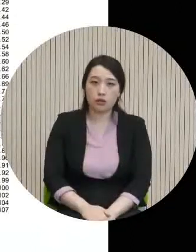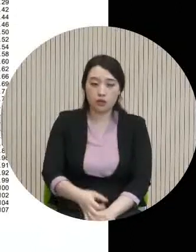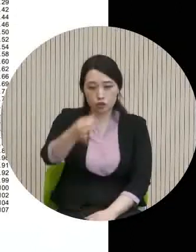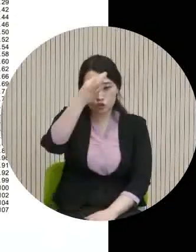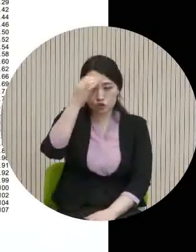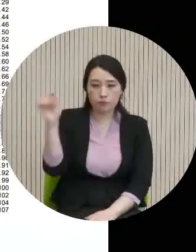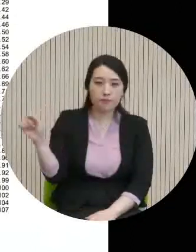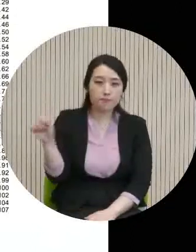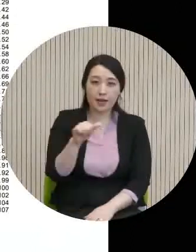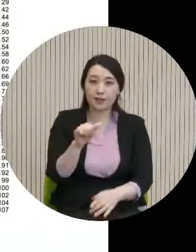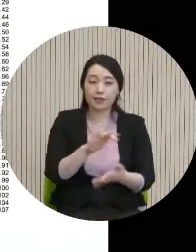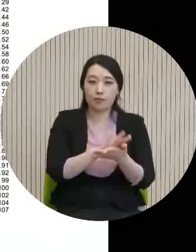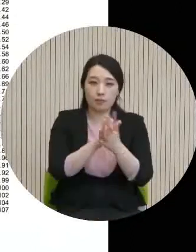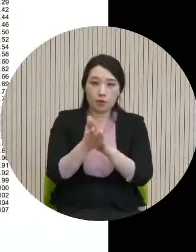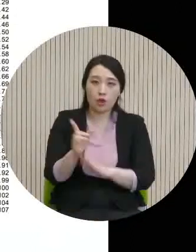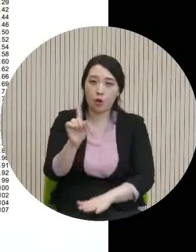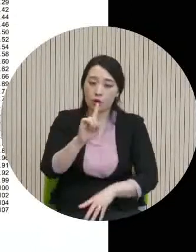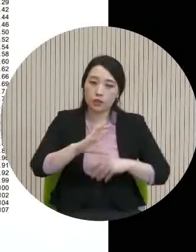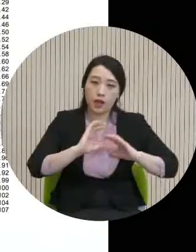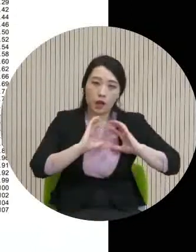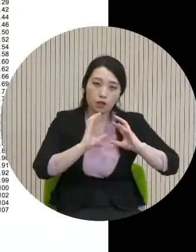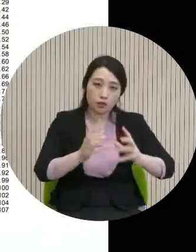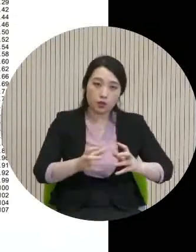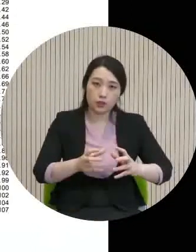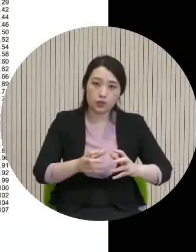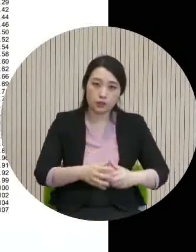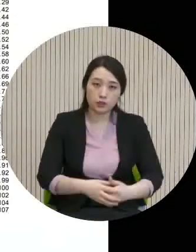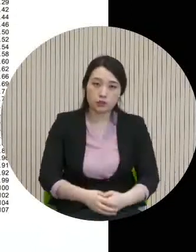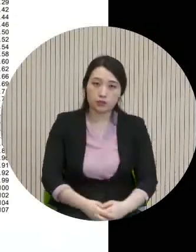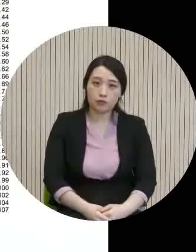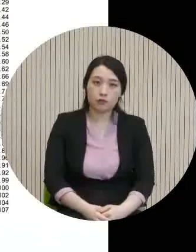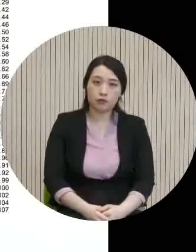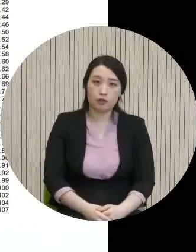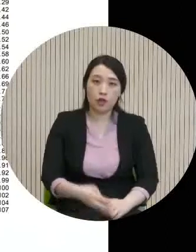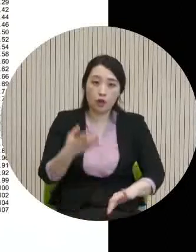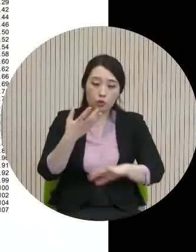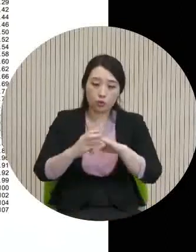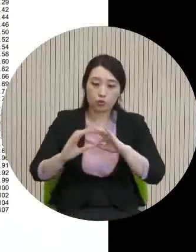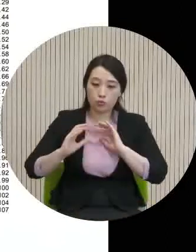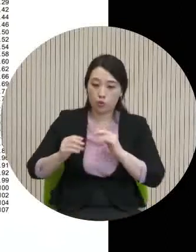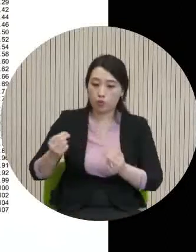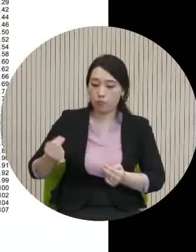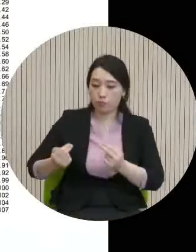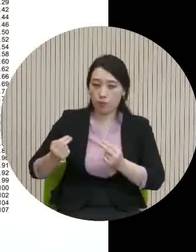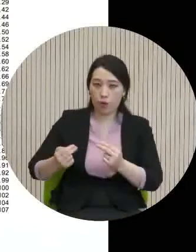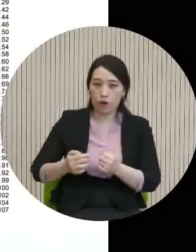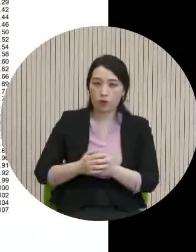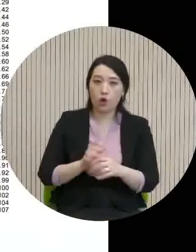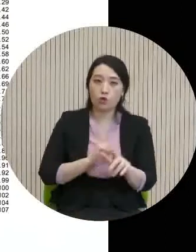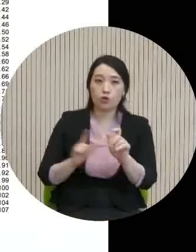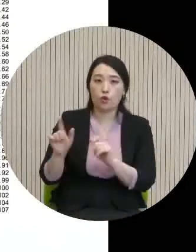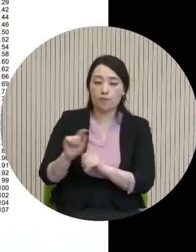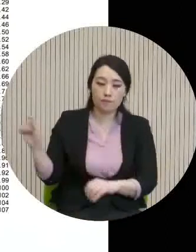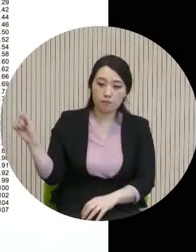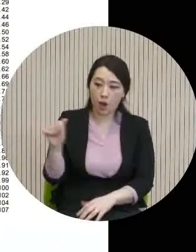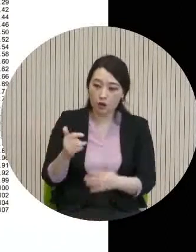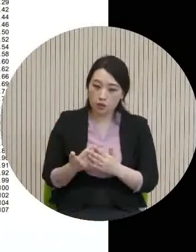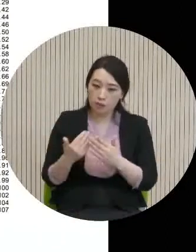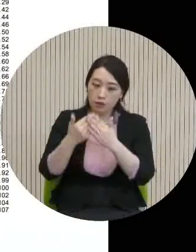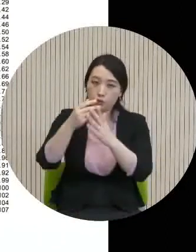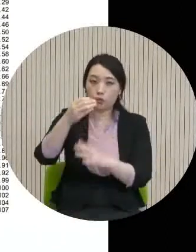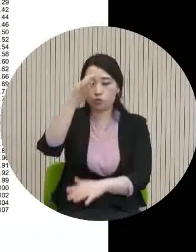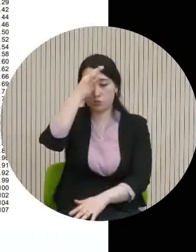Certain countries have forged more quickly ahead of others to meet the technological changes and to amend their